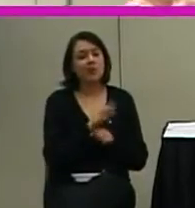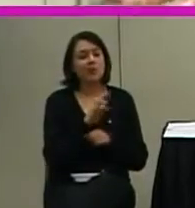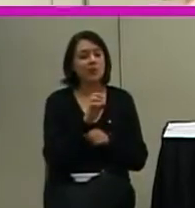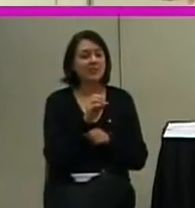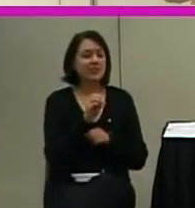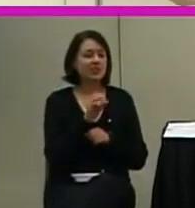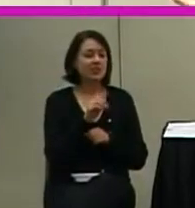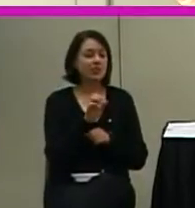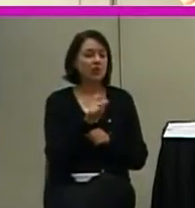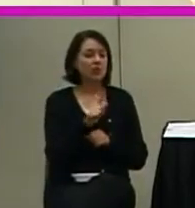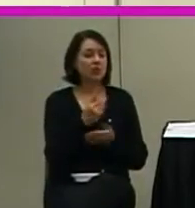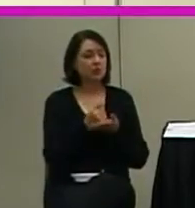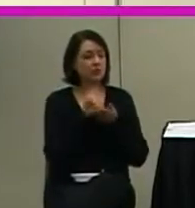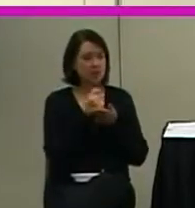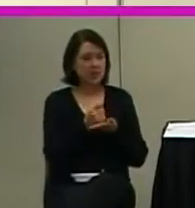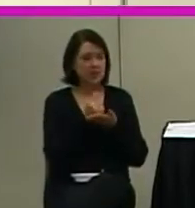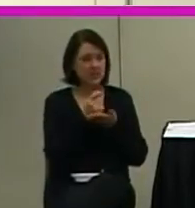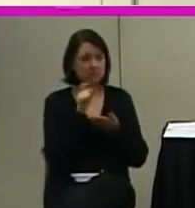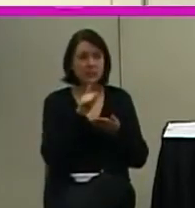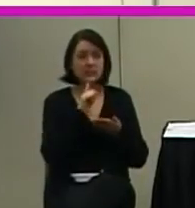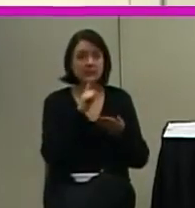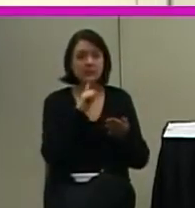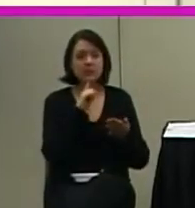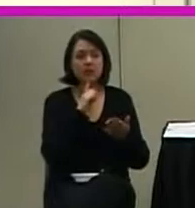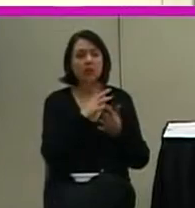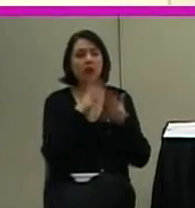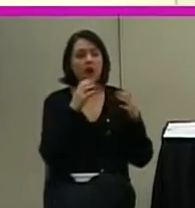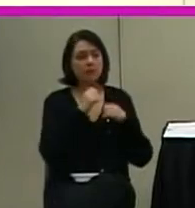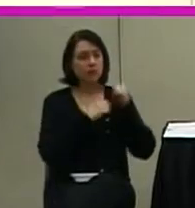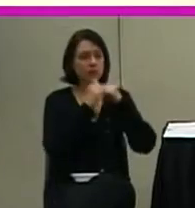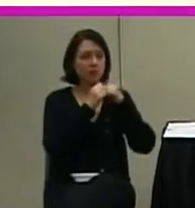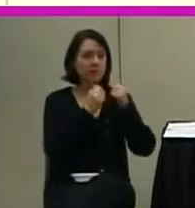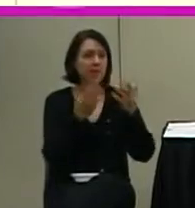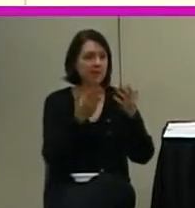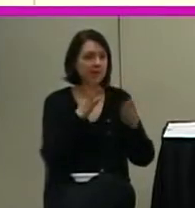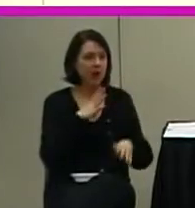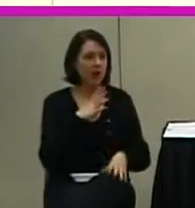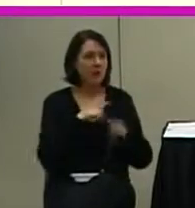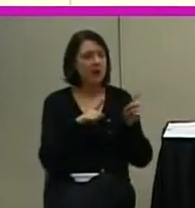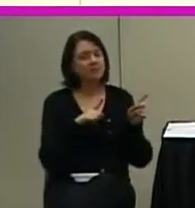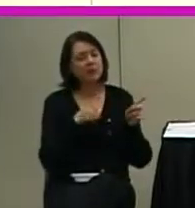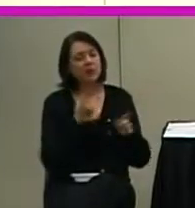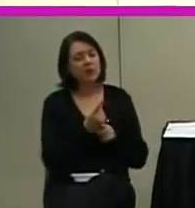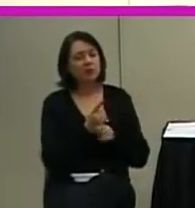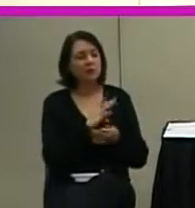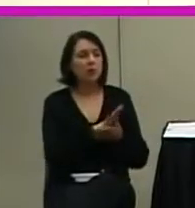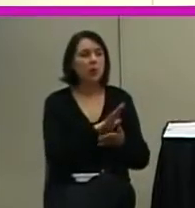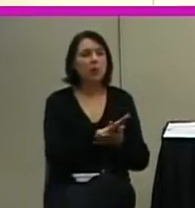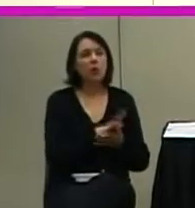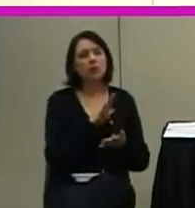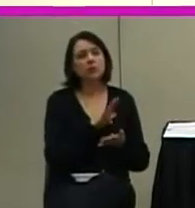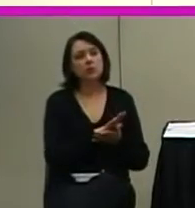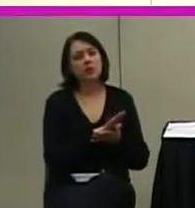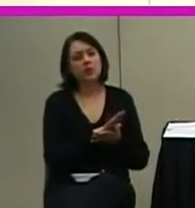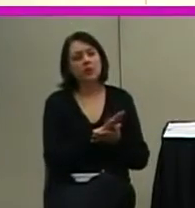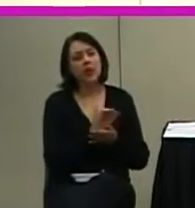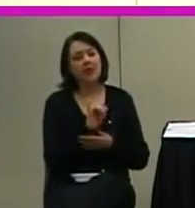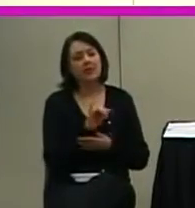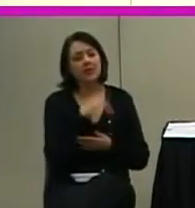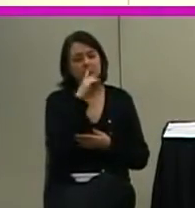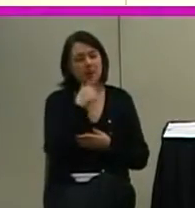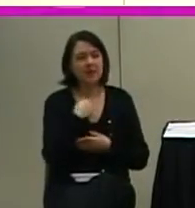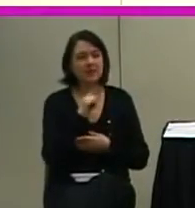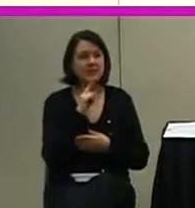issues and you really need to be structured up, then you might go bigger. But in your average public school or school where kids don't have